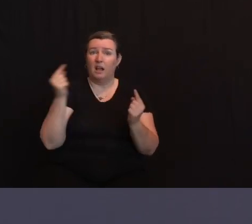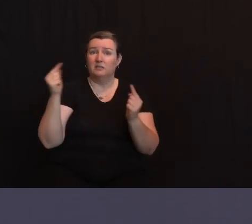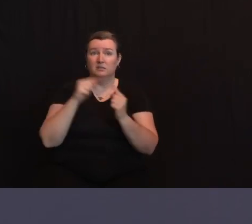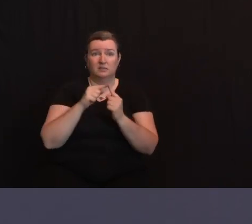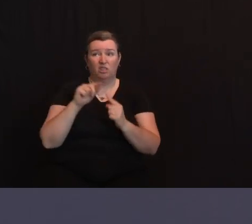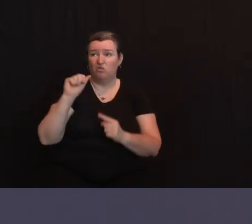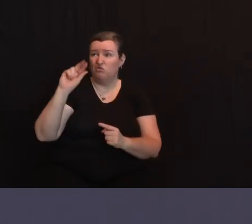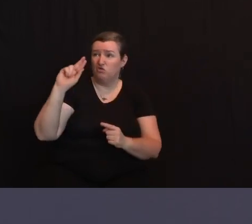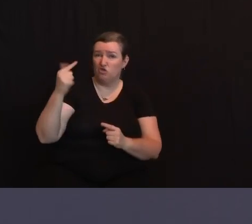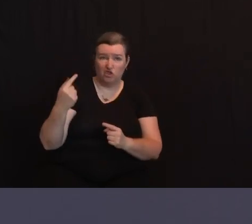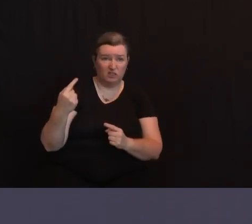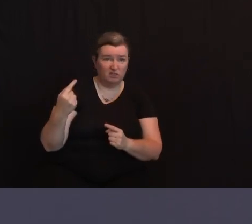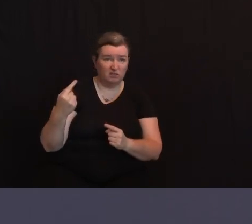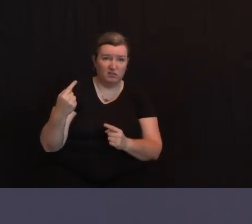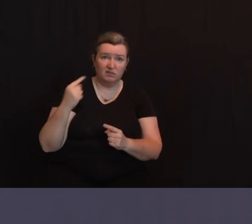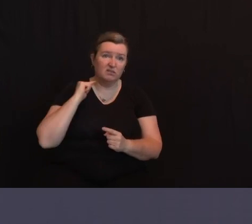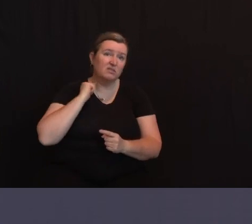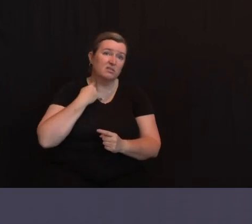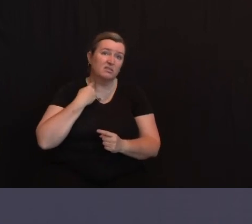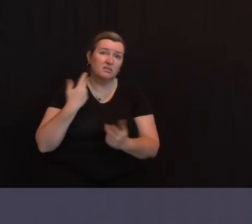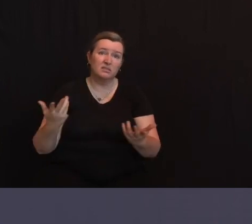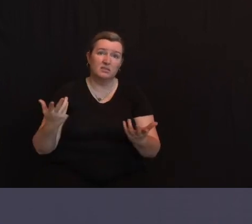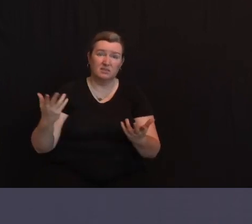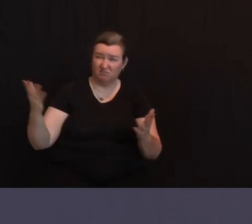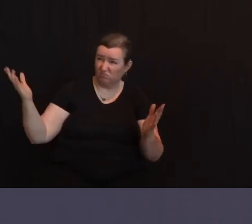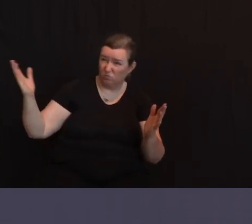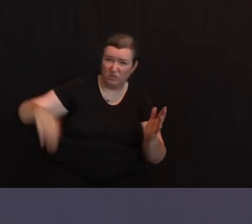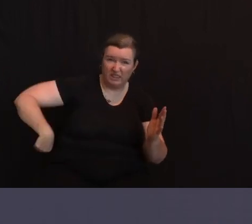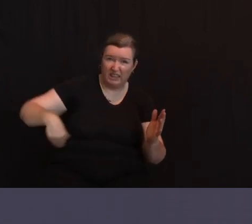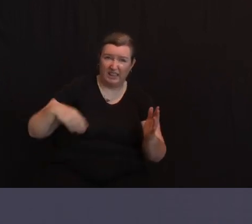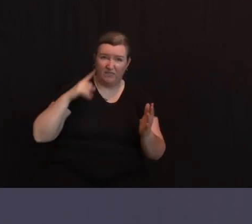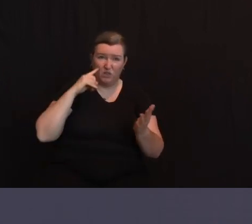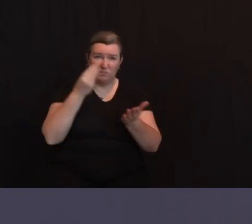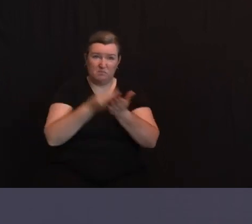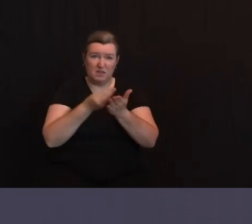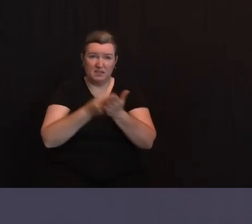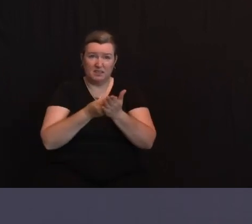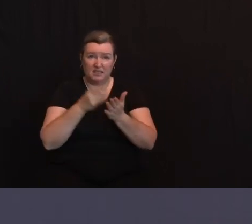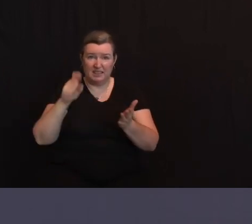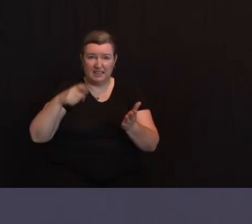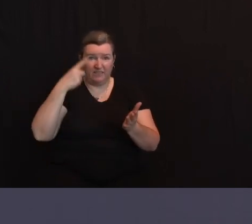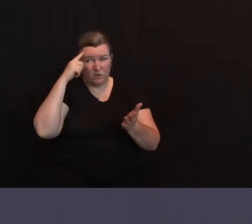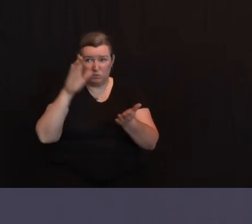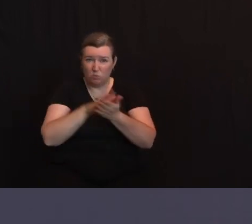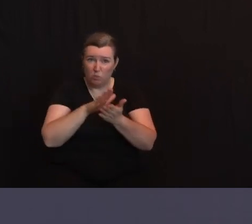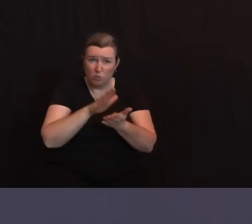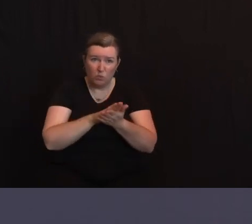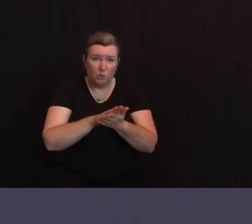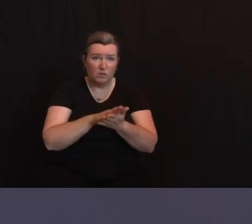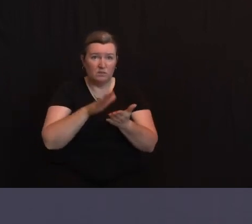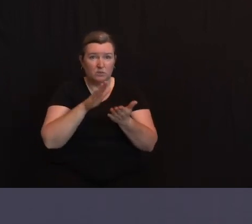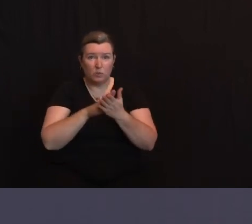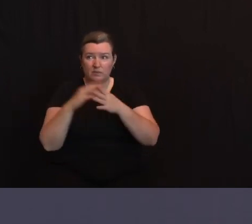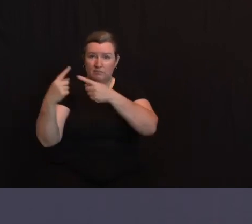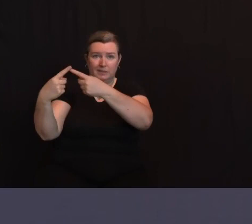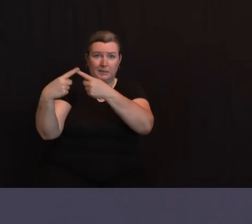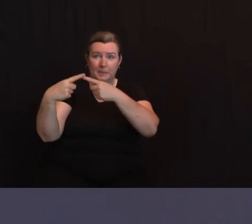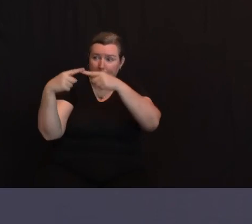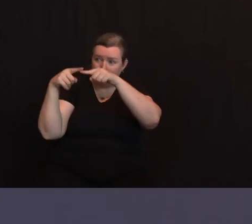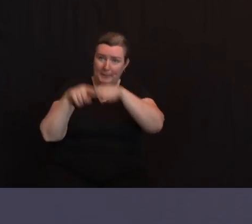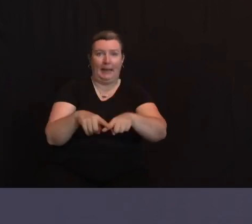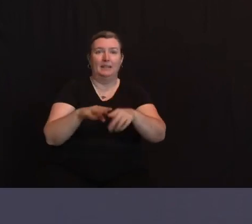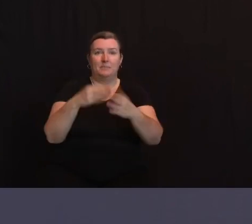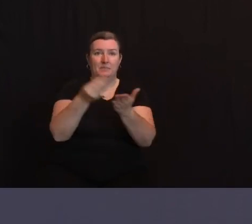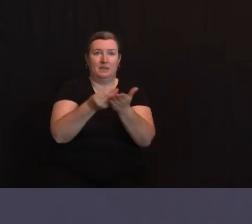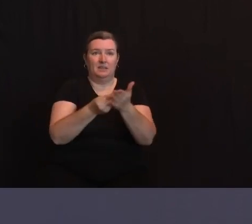schools, money to schools here in New Jersey? Because I know that they're depending on some of that money too. Thank you. The only question